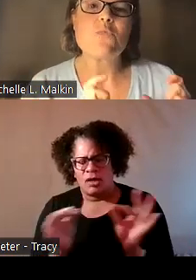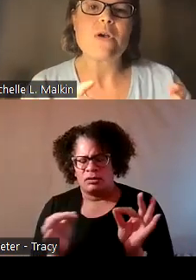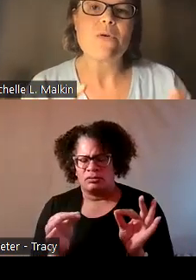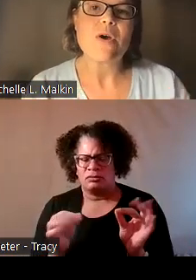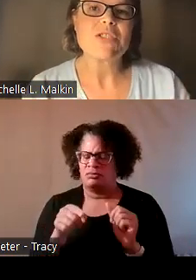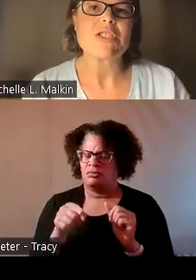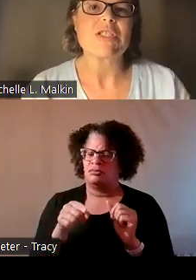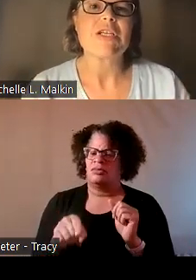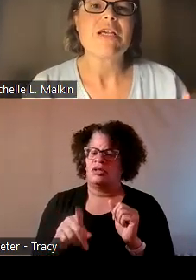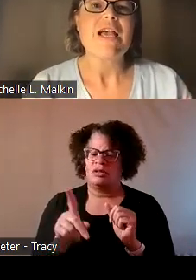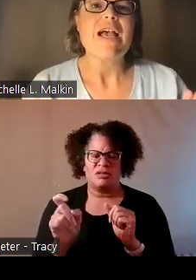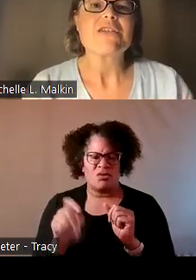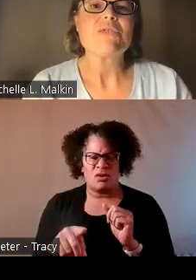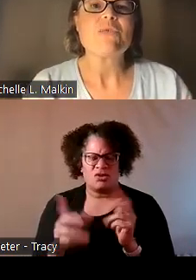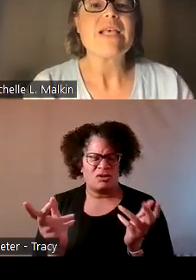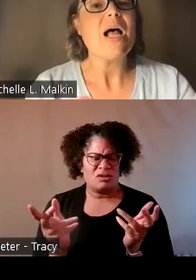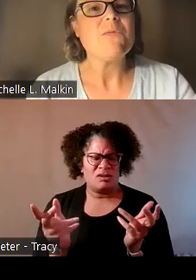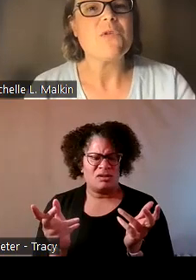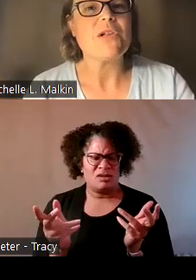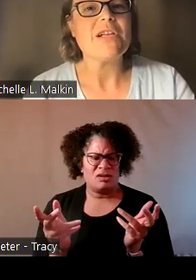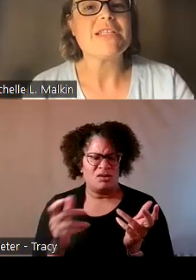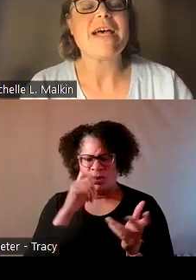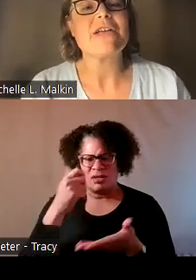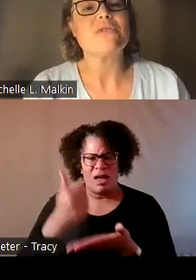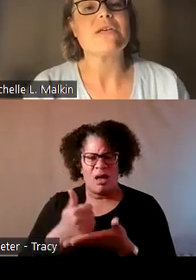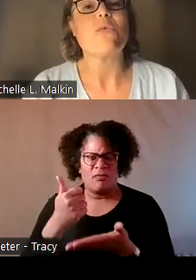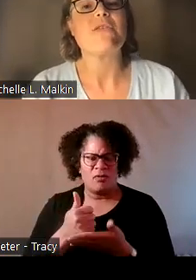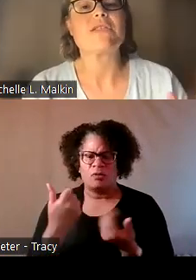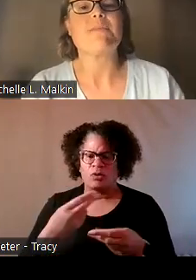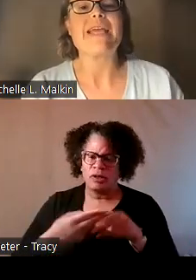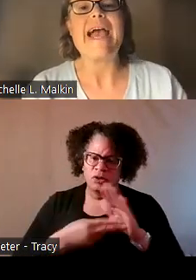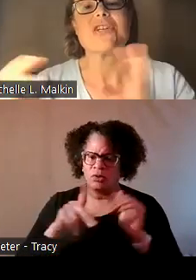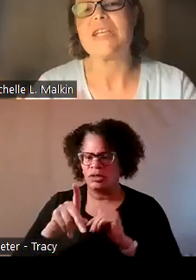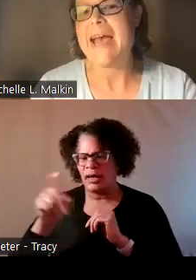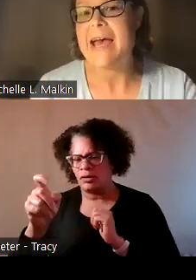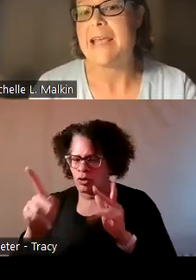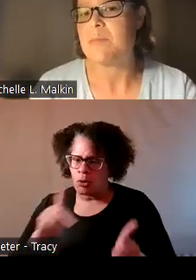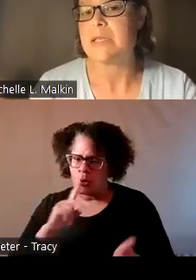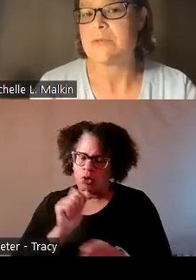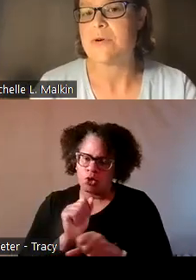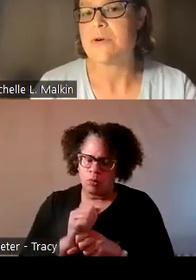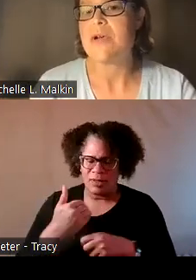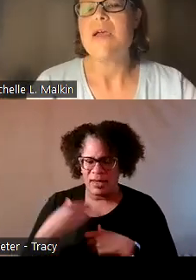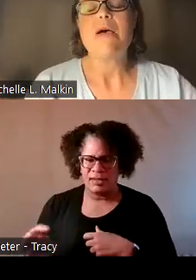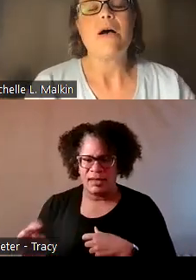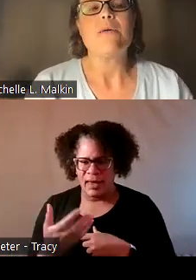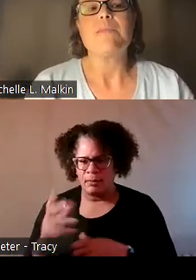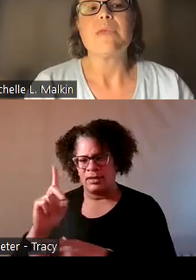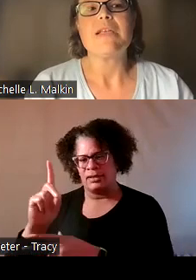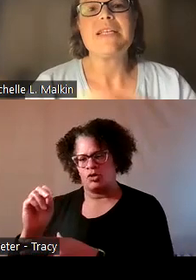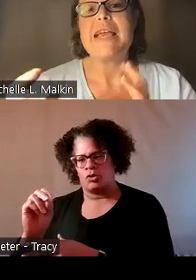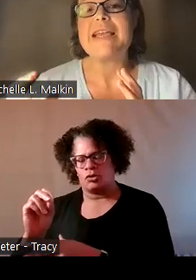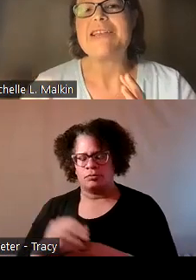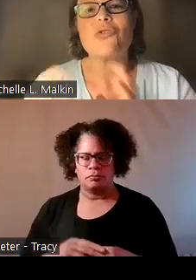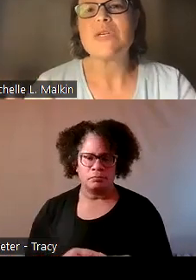this one question actually was helpful in diagnosing whether somebody actually had gambling disorder.